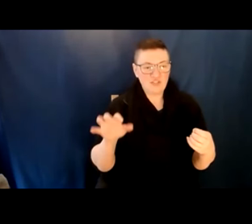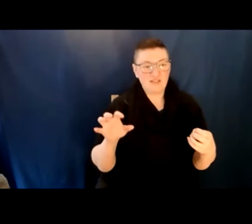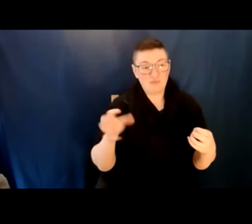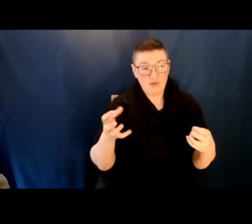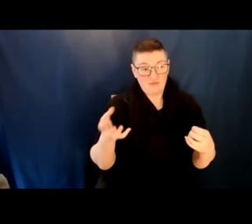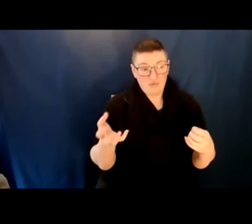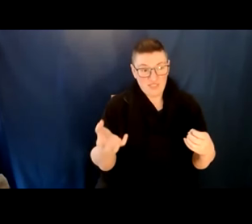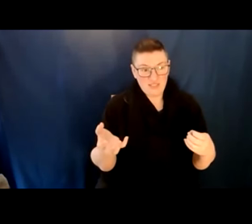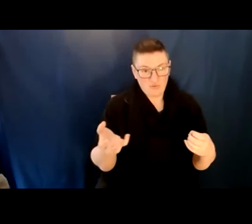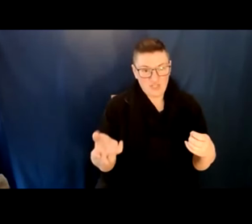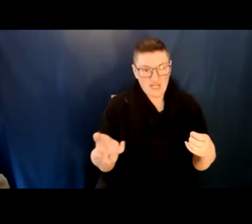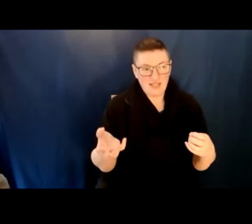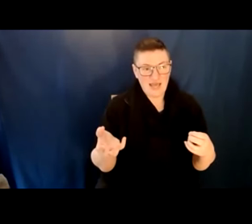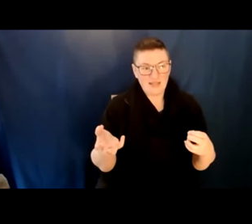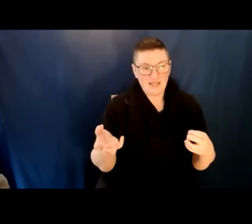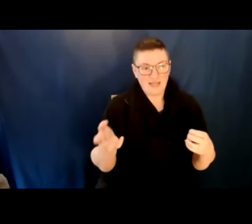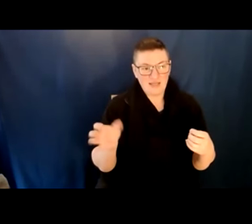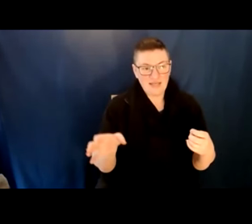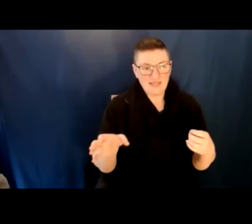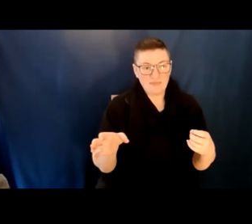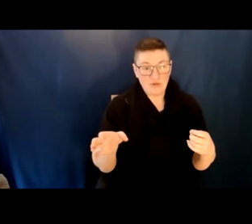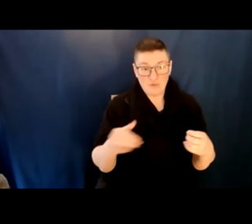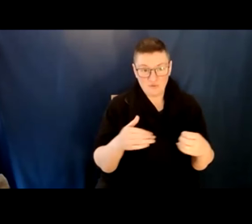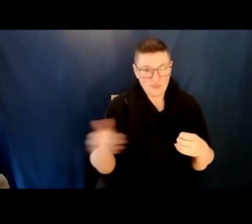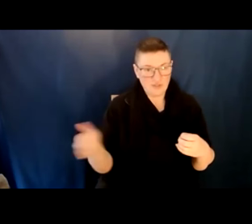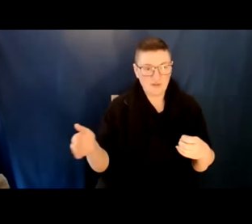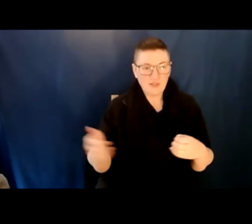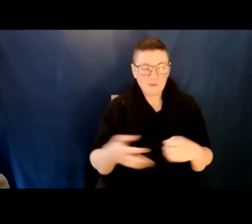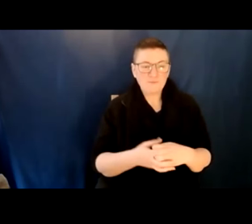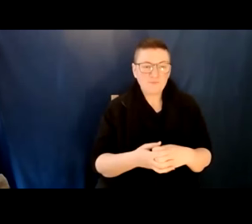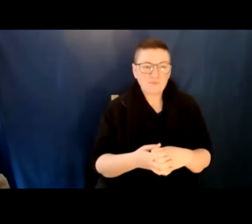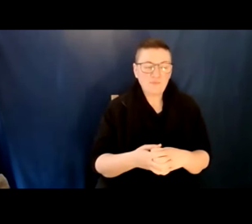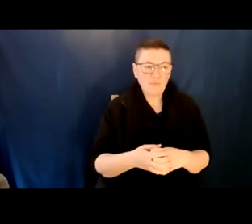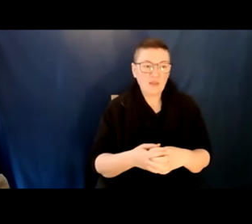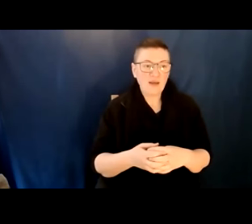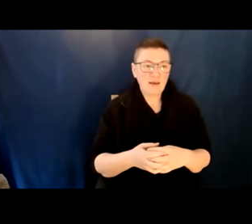Lakoff and Johnson have predicted or projected that the ESMs are universal,